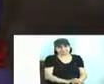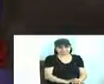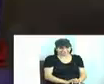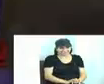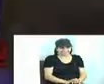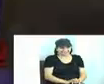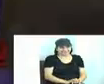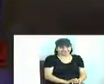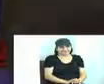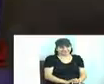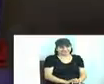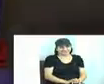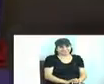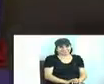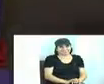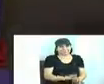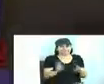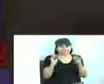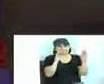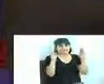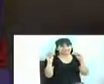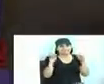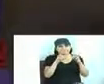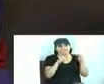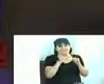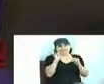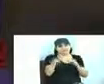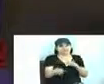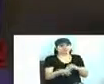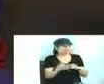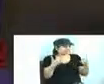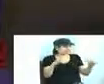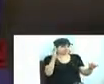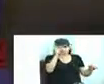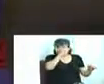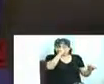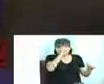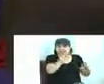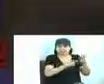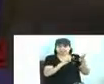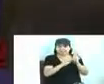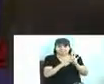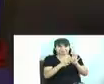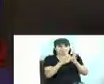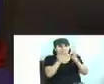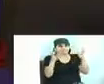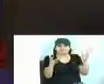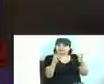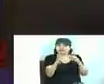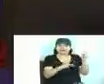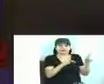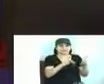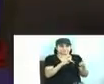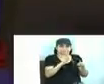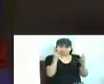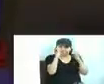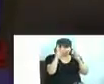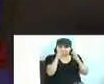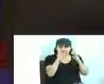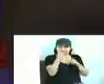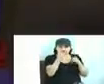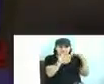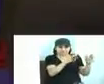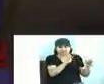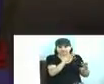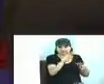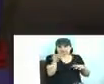I don't know. It seemed like there was an awful lot of chatter about that and I still have no idea what that's all about. But there were a lot of people who were worried one way or another. It's about